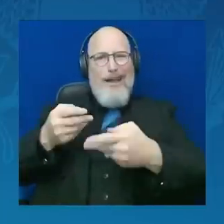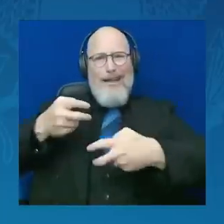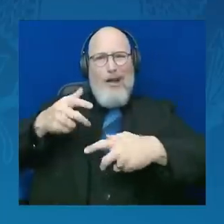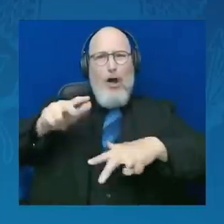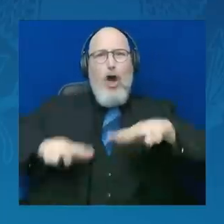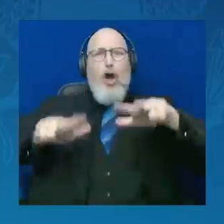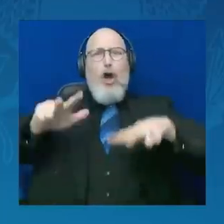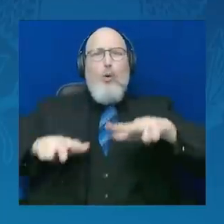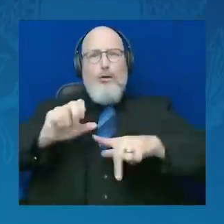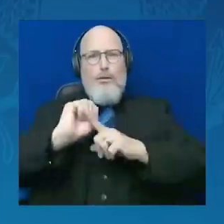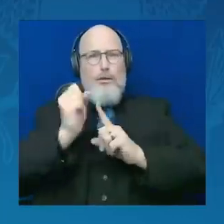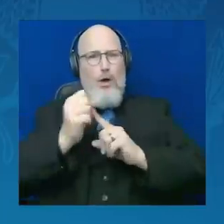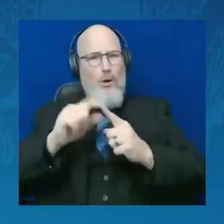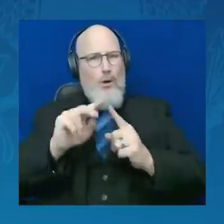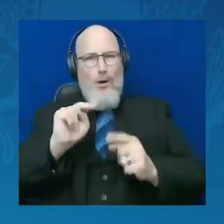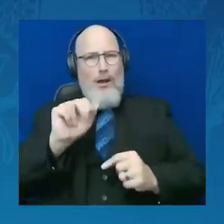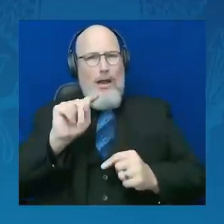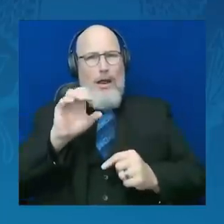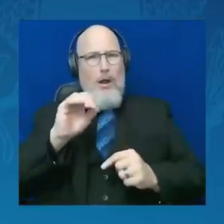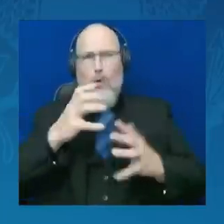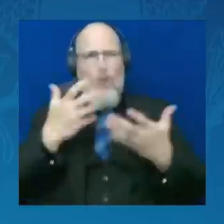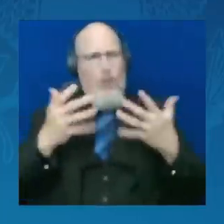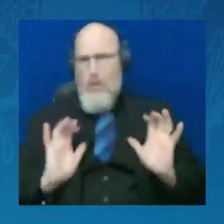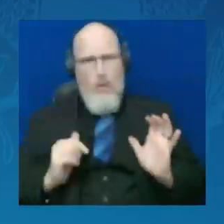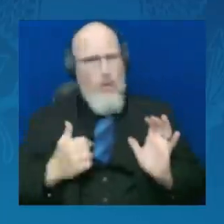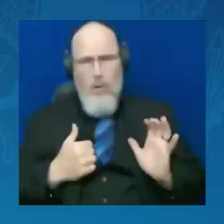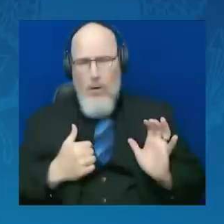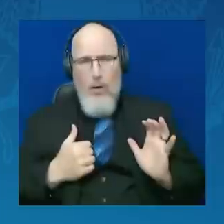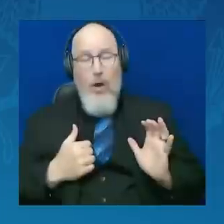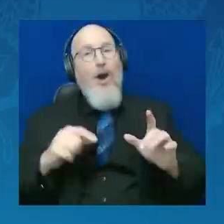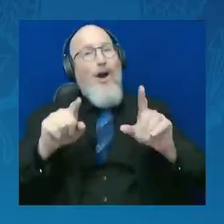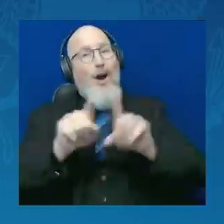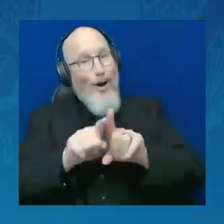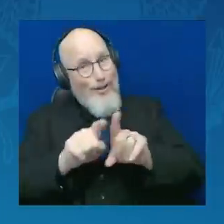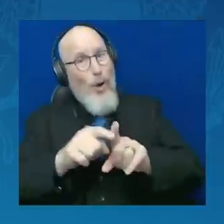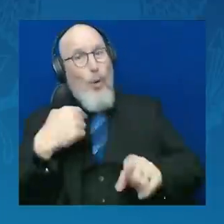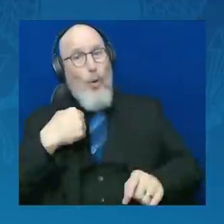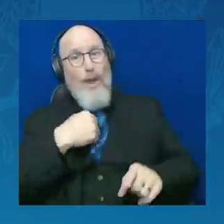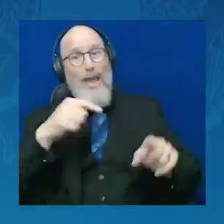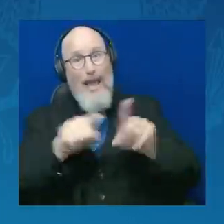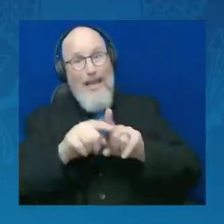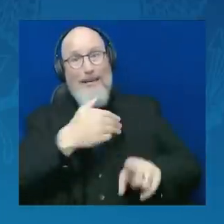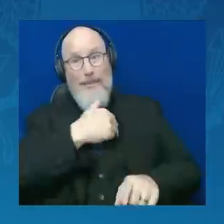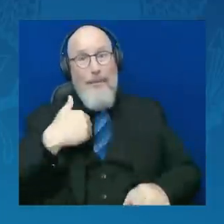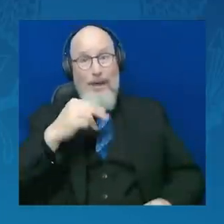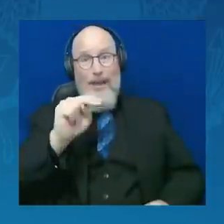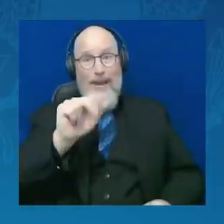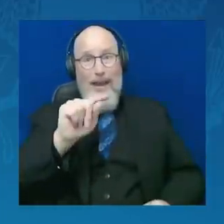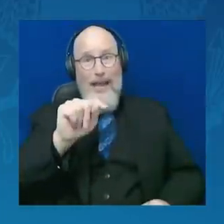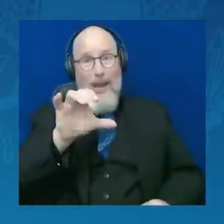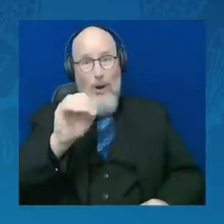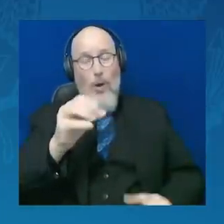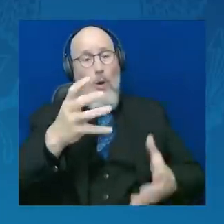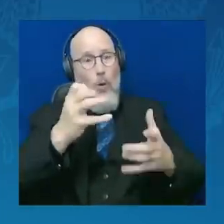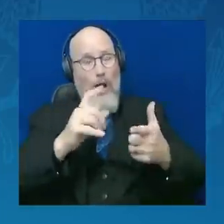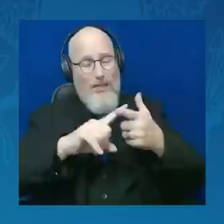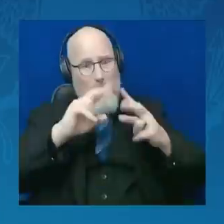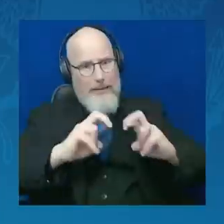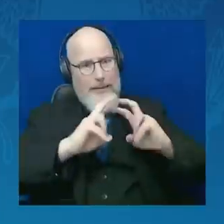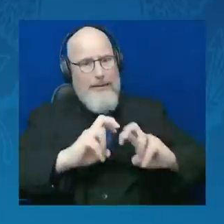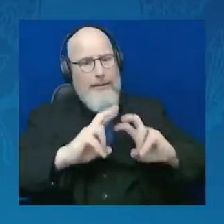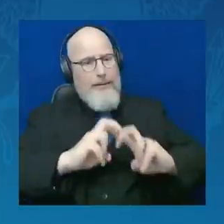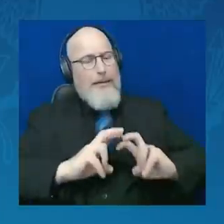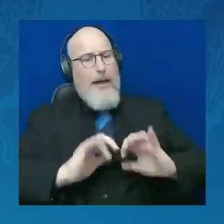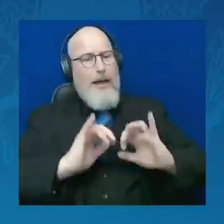hand, we as members of NATO, also wanted and want to look for ways of support for the fight